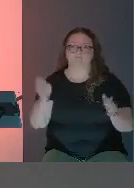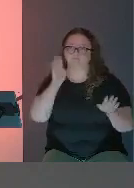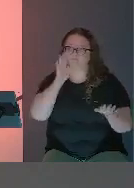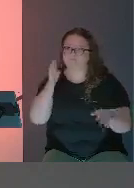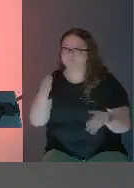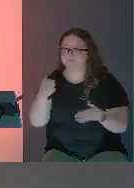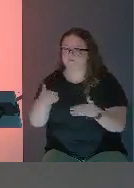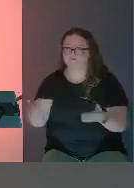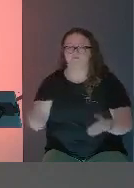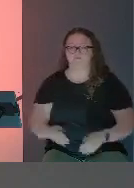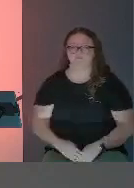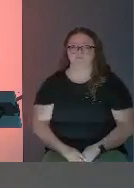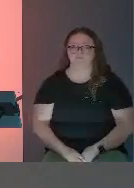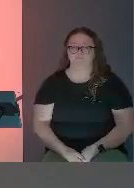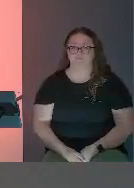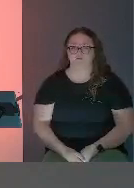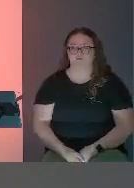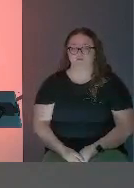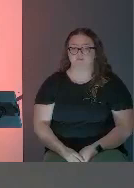So,